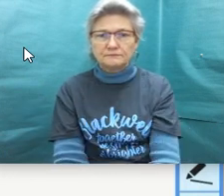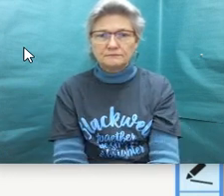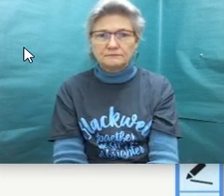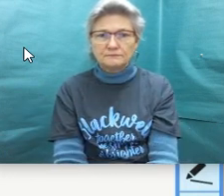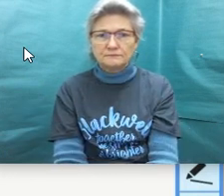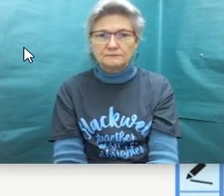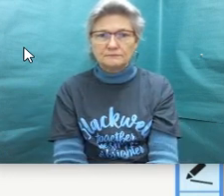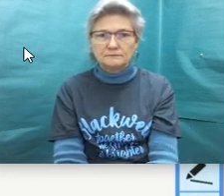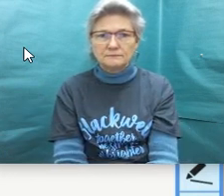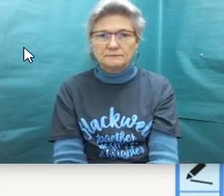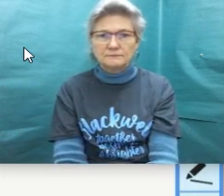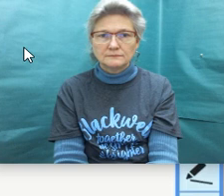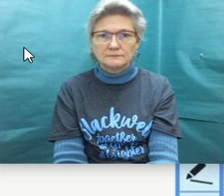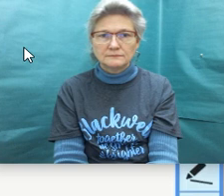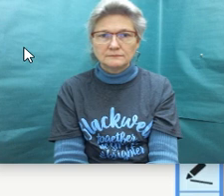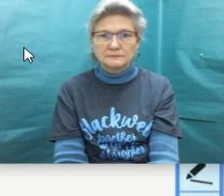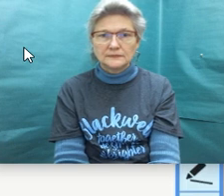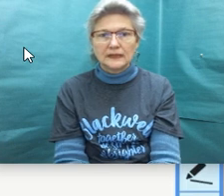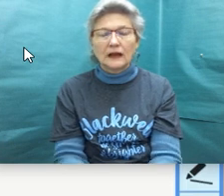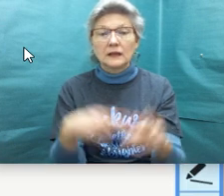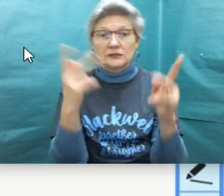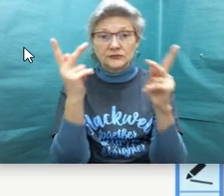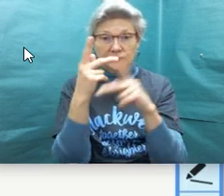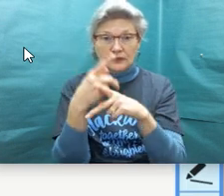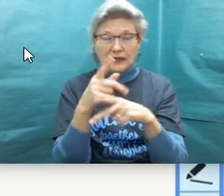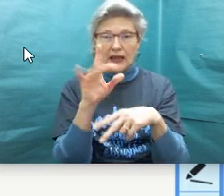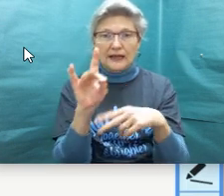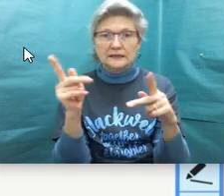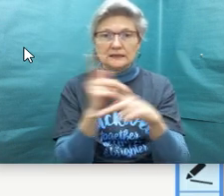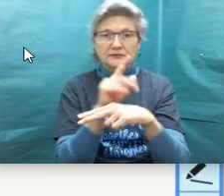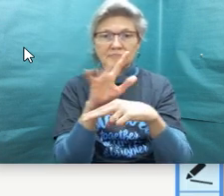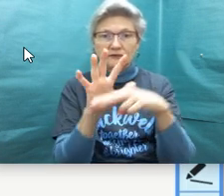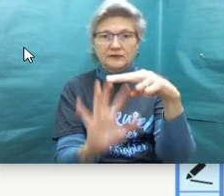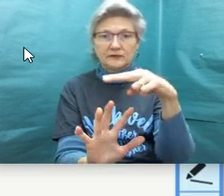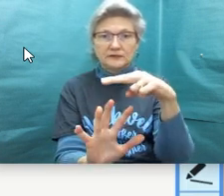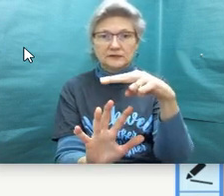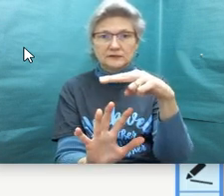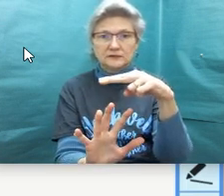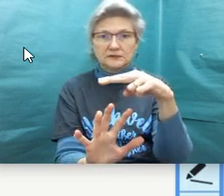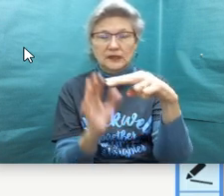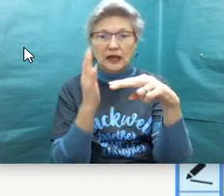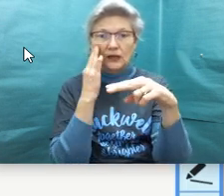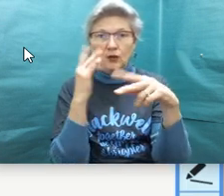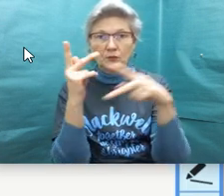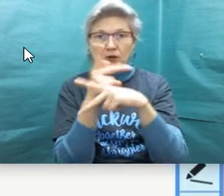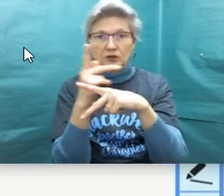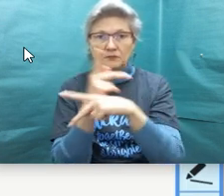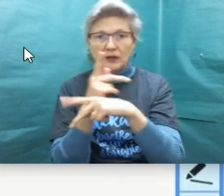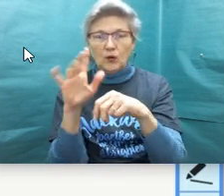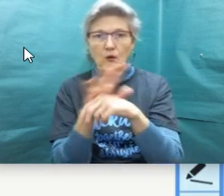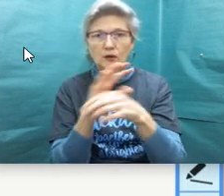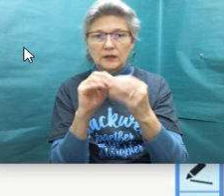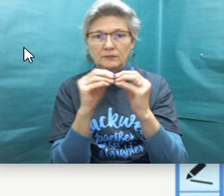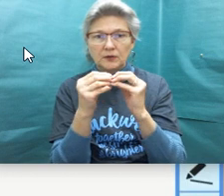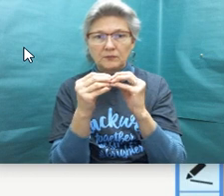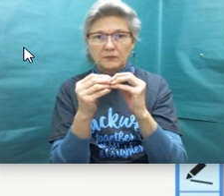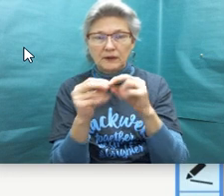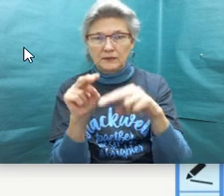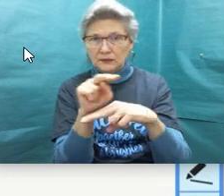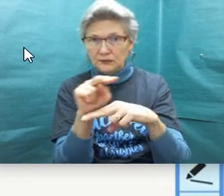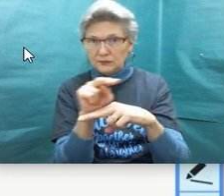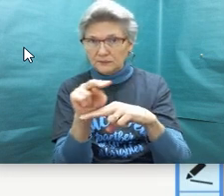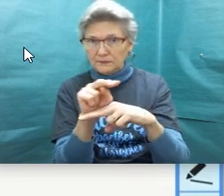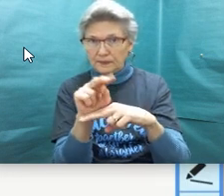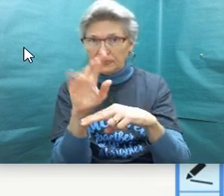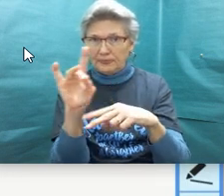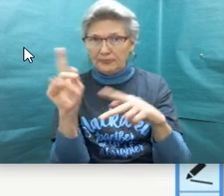there as well. So now let's solve. Well, 8 times 5/5, I know to multiply my whole number by my numerator. So